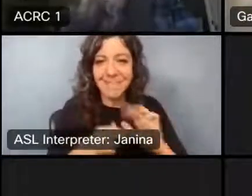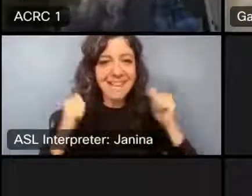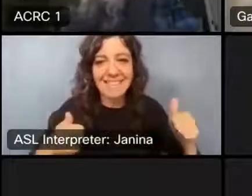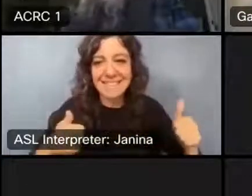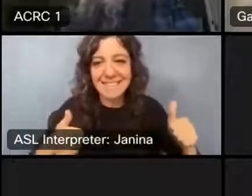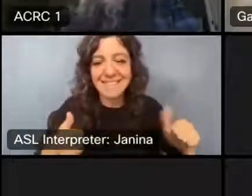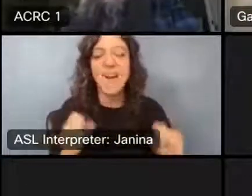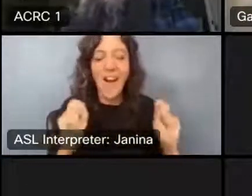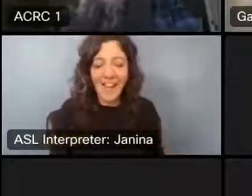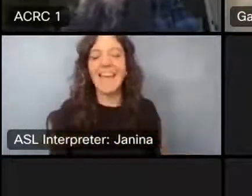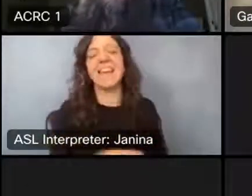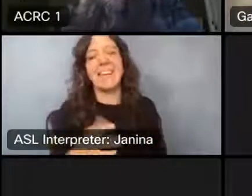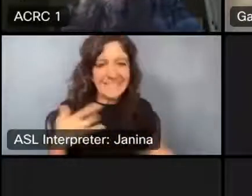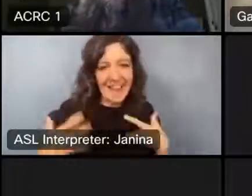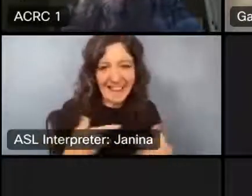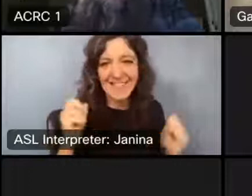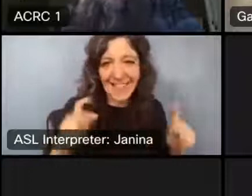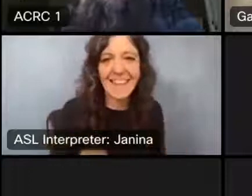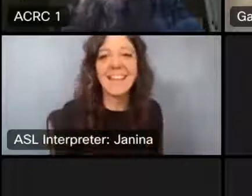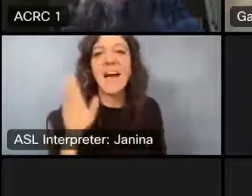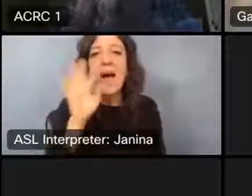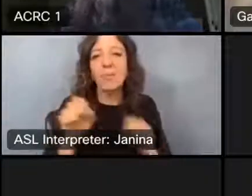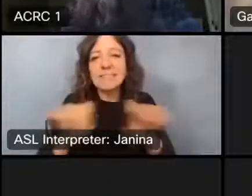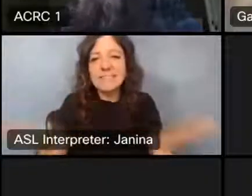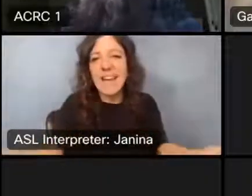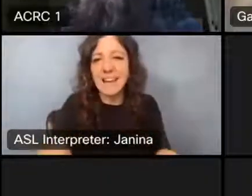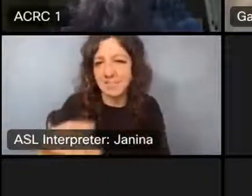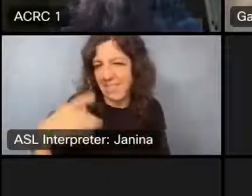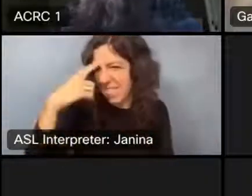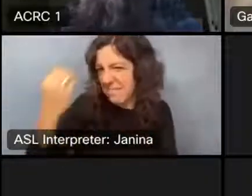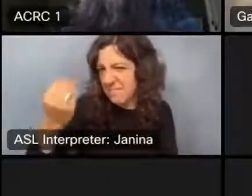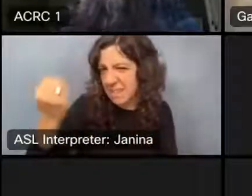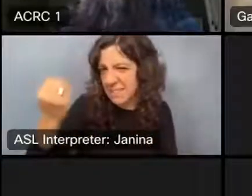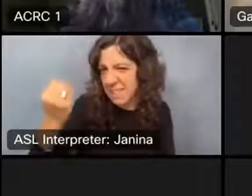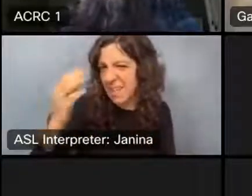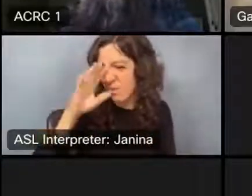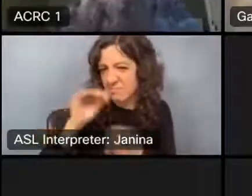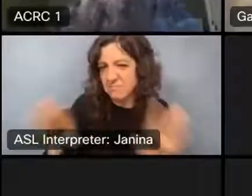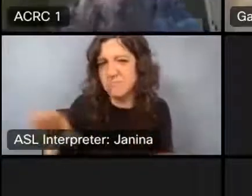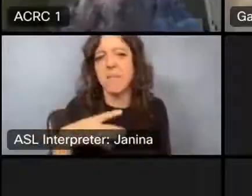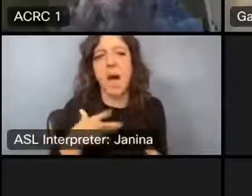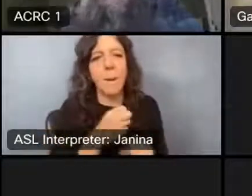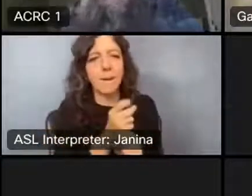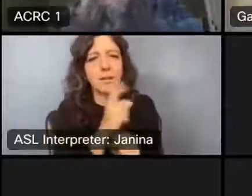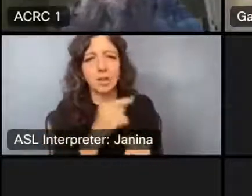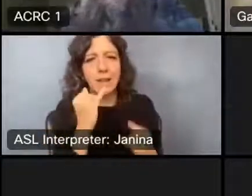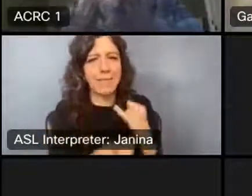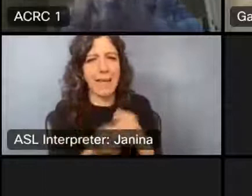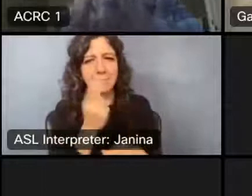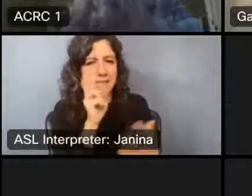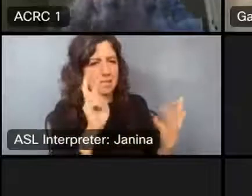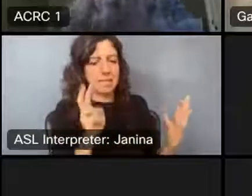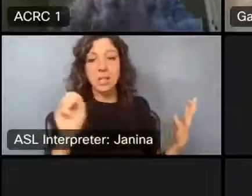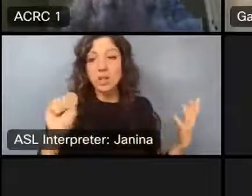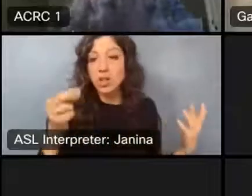send it out to folks then. I think the plan will be like Monday. I just want to make sure I go through it and make sure that if Shirley or Jason or someone, if there